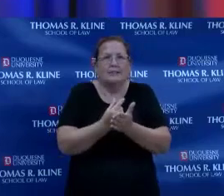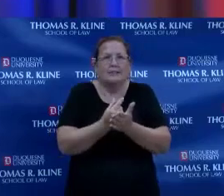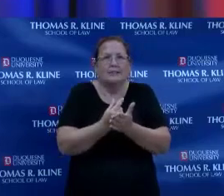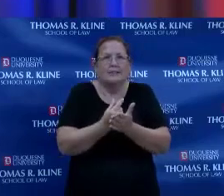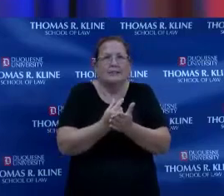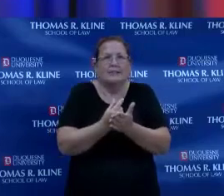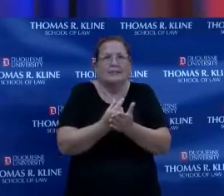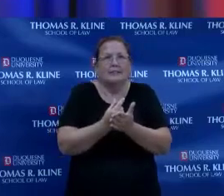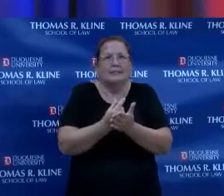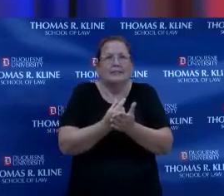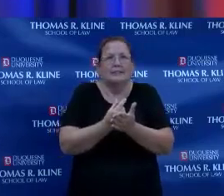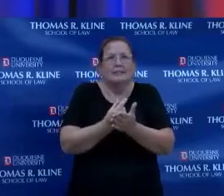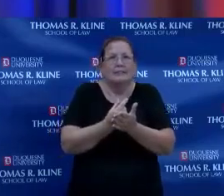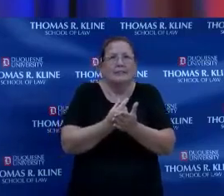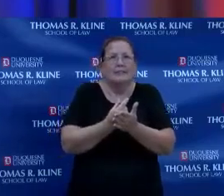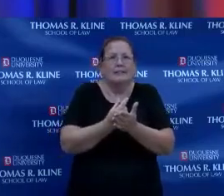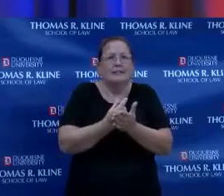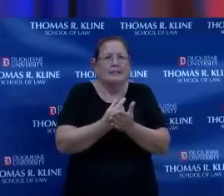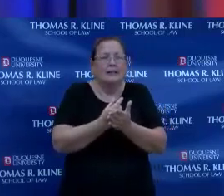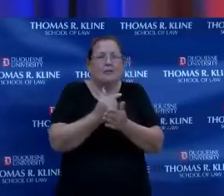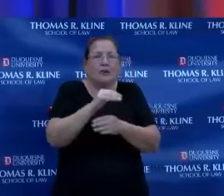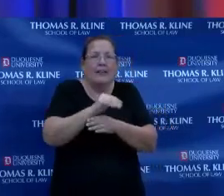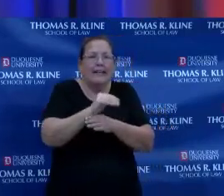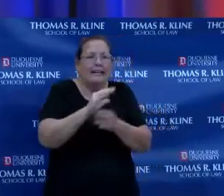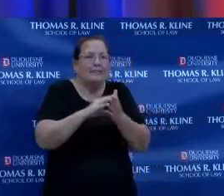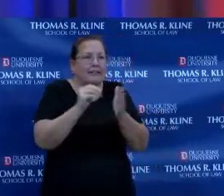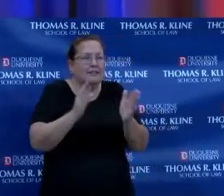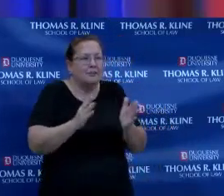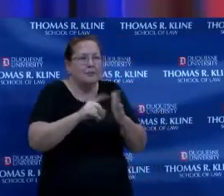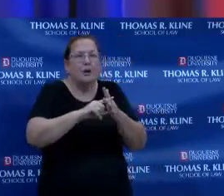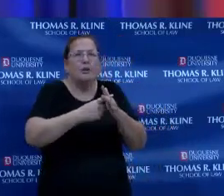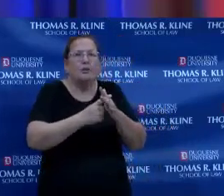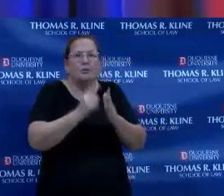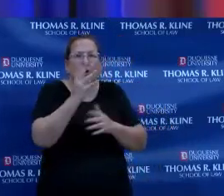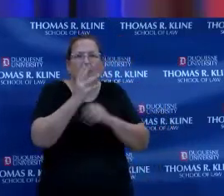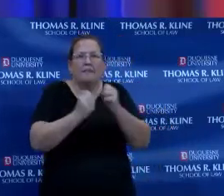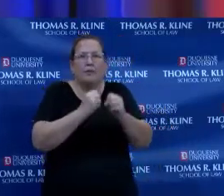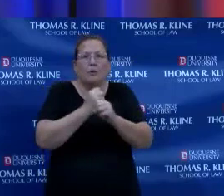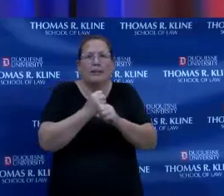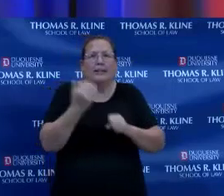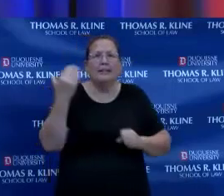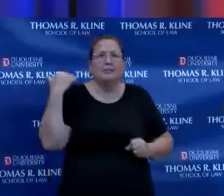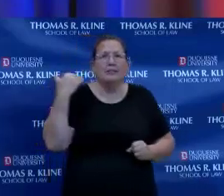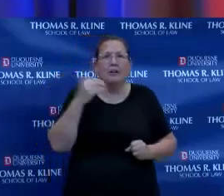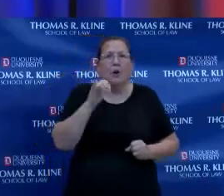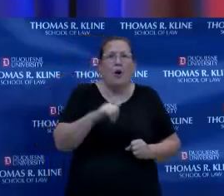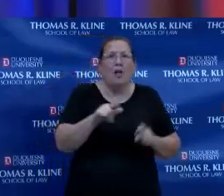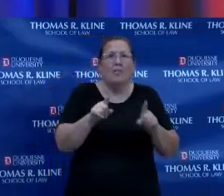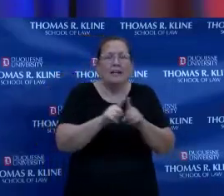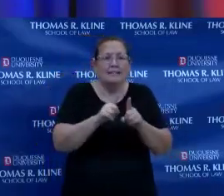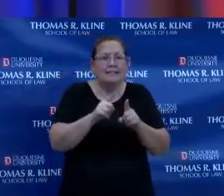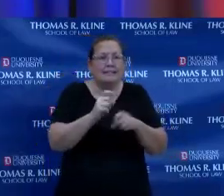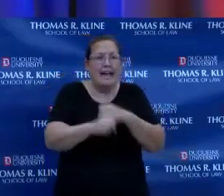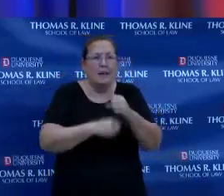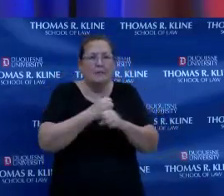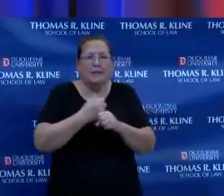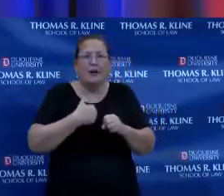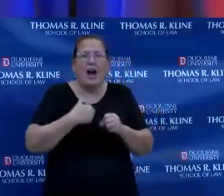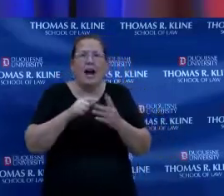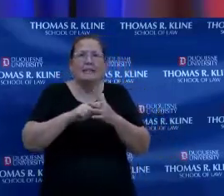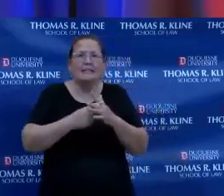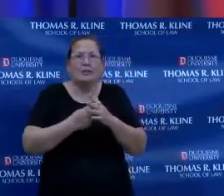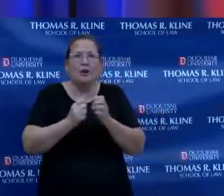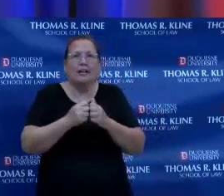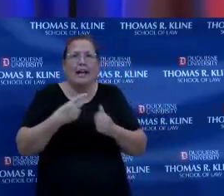students, you began 4 years ago, in 2019. That was the same year I began as dean of this school. We